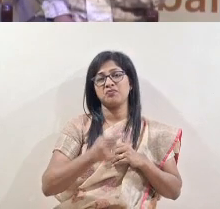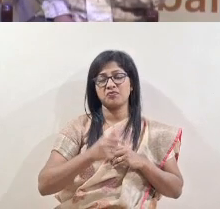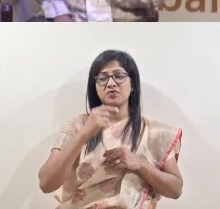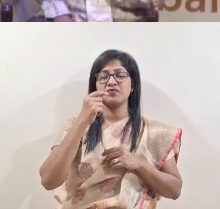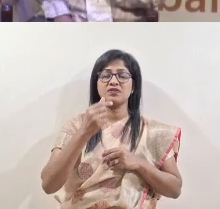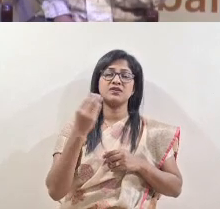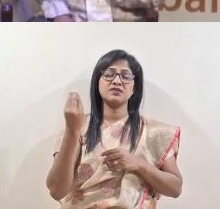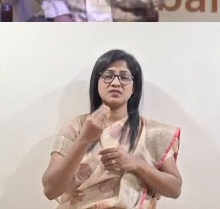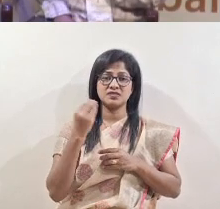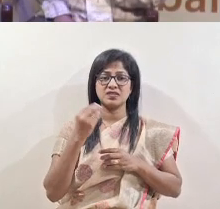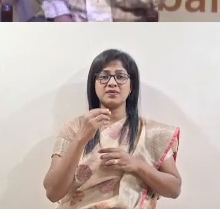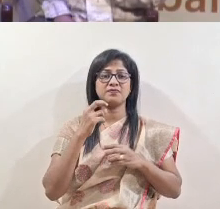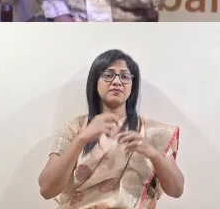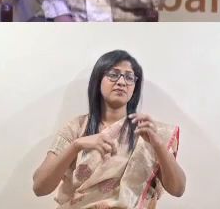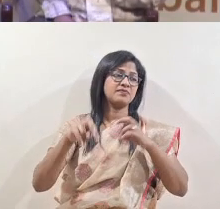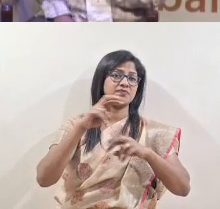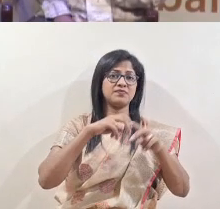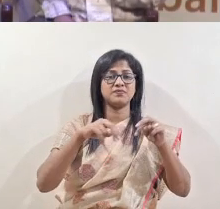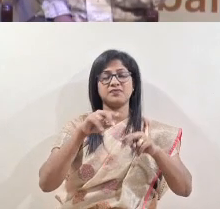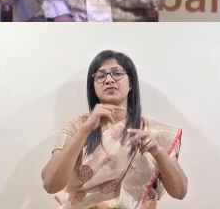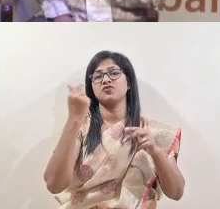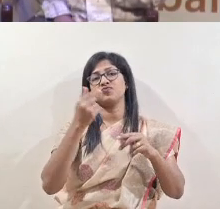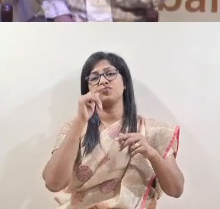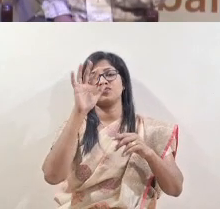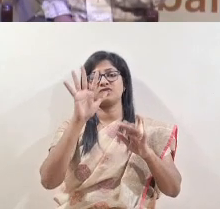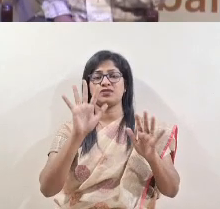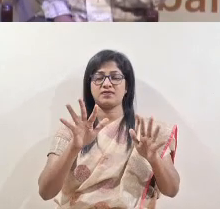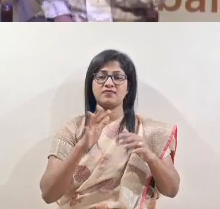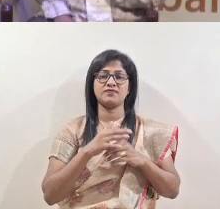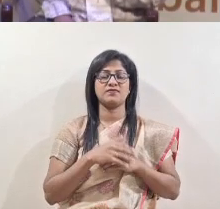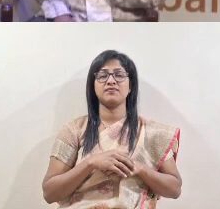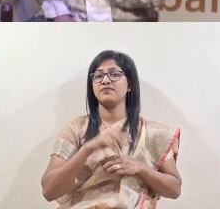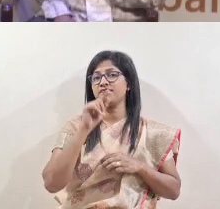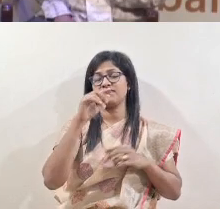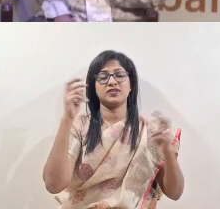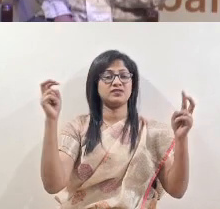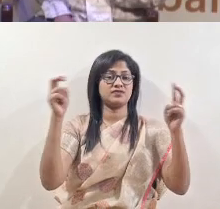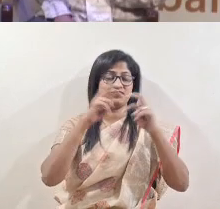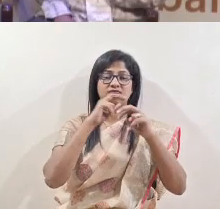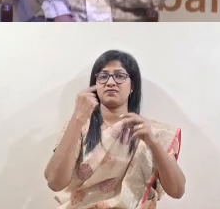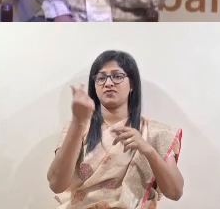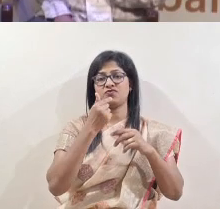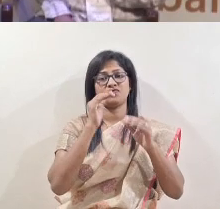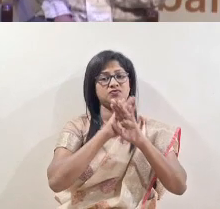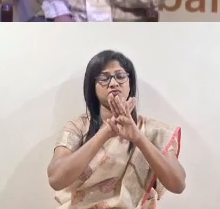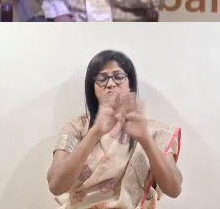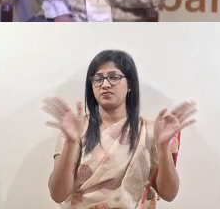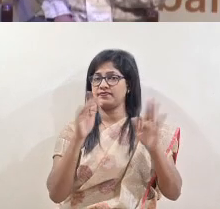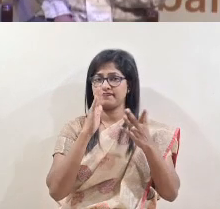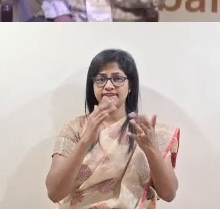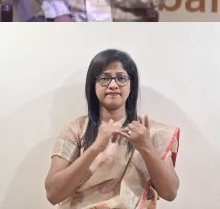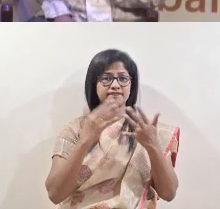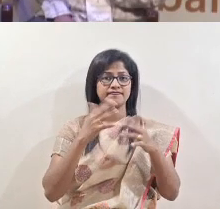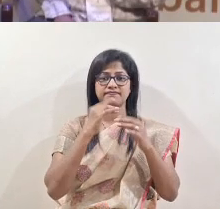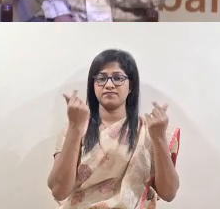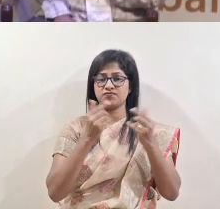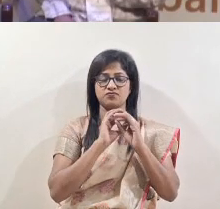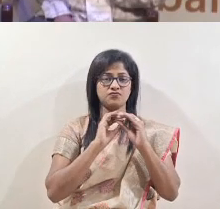they are roaming around here and there, they are using this facility. Otherwise, those facility, though no one was using those facilities,